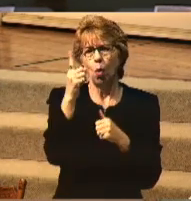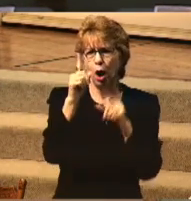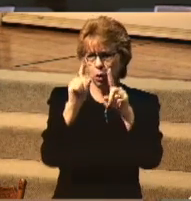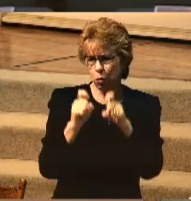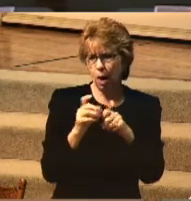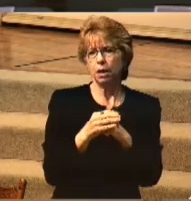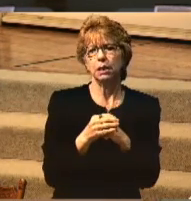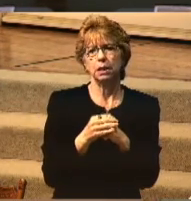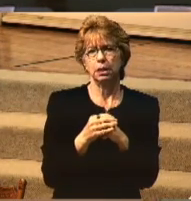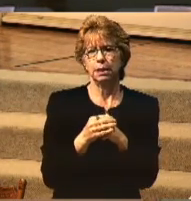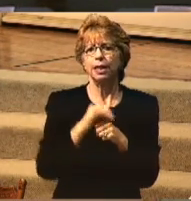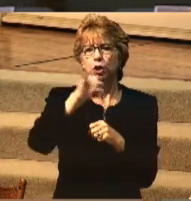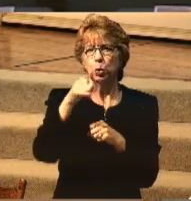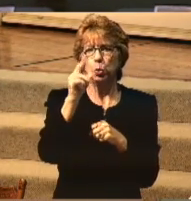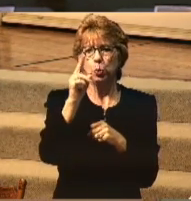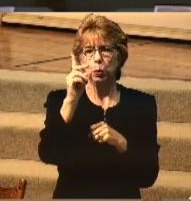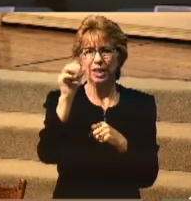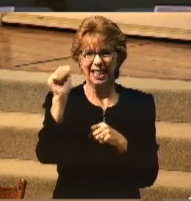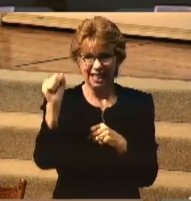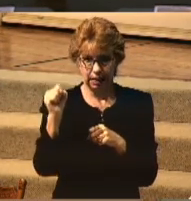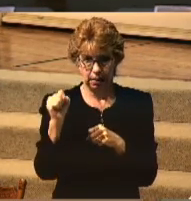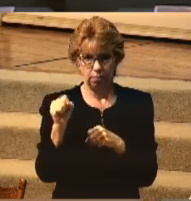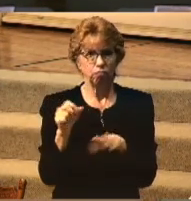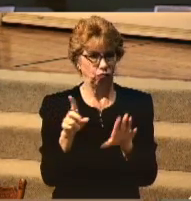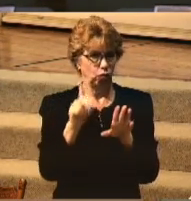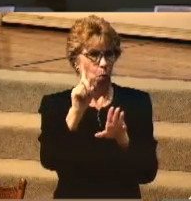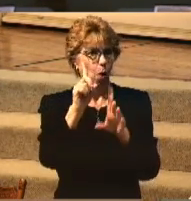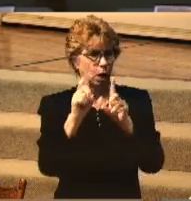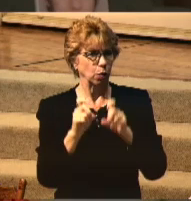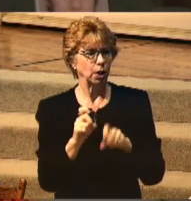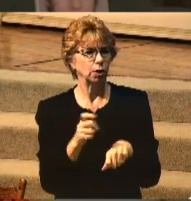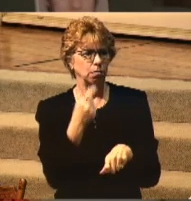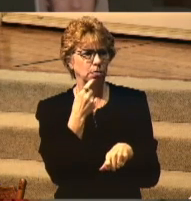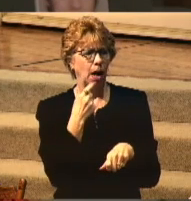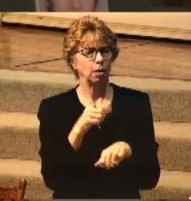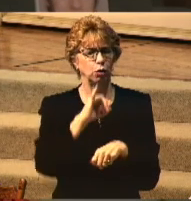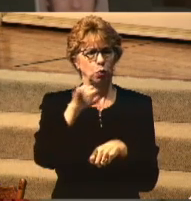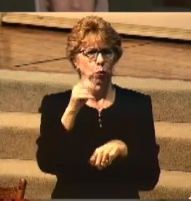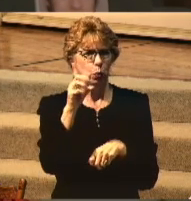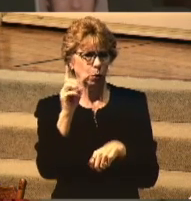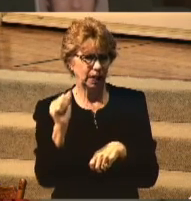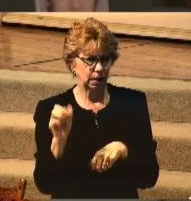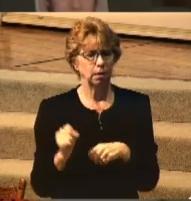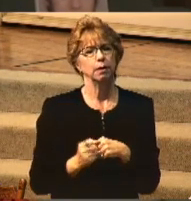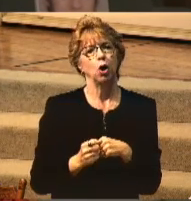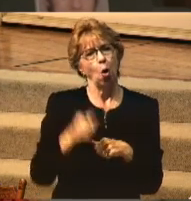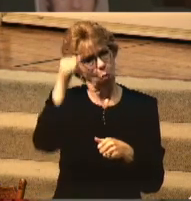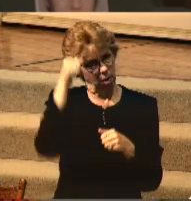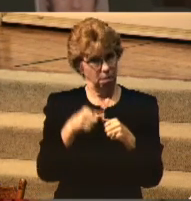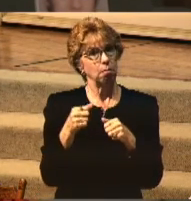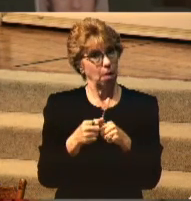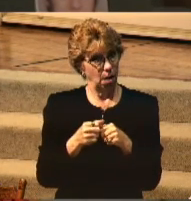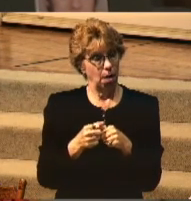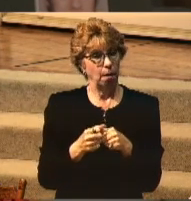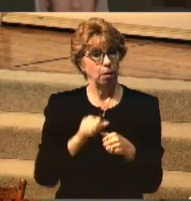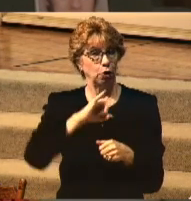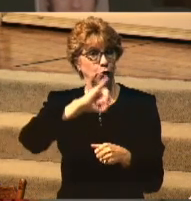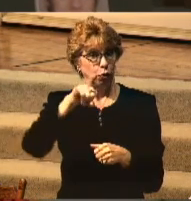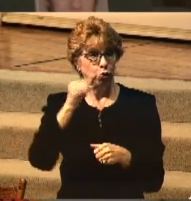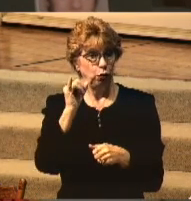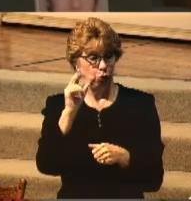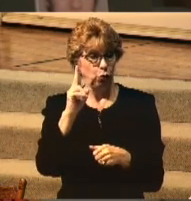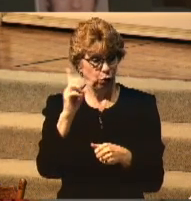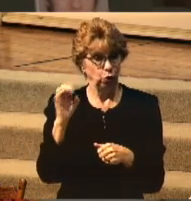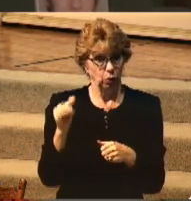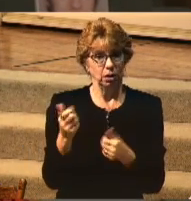with Judas Iscariot. And do you remember that whenever he had received that money, the 30 pieces